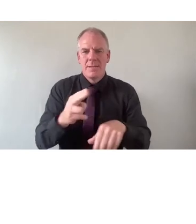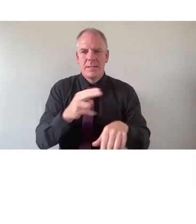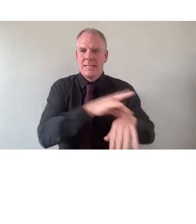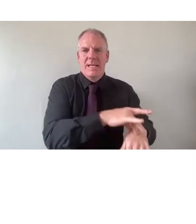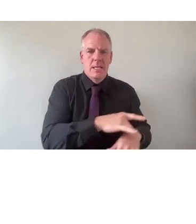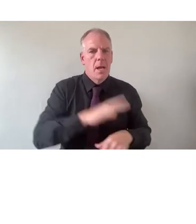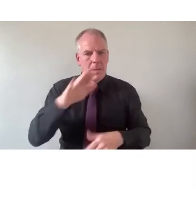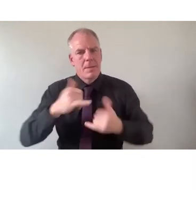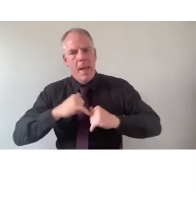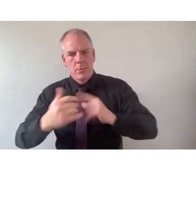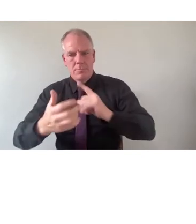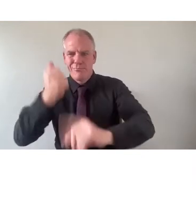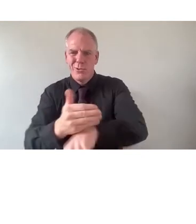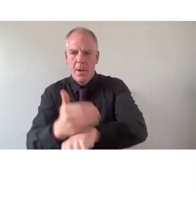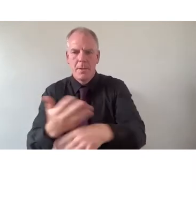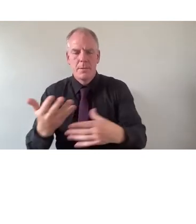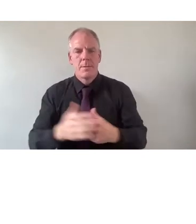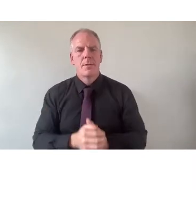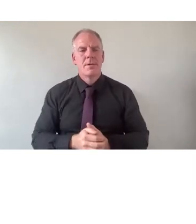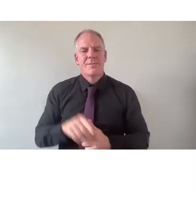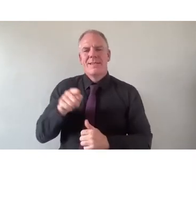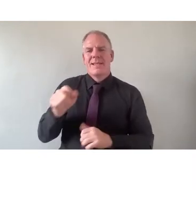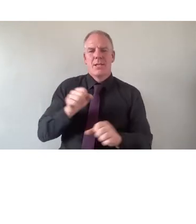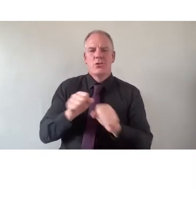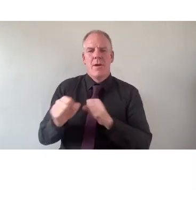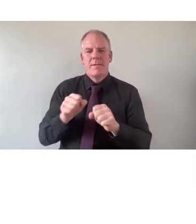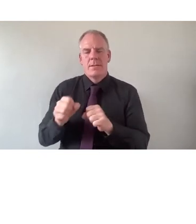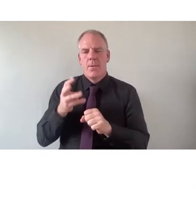So again, I don't think this would be the service that reaches